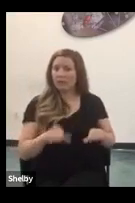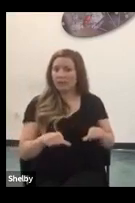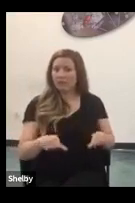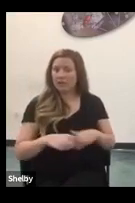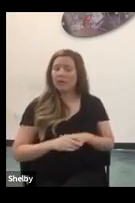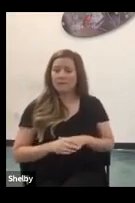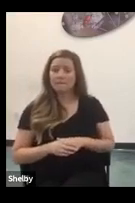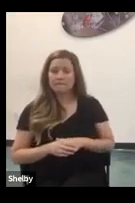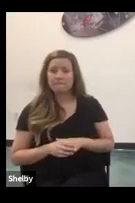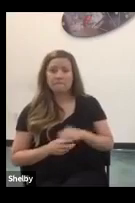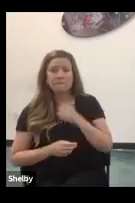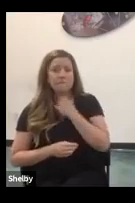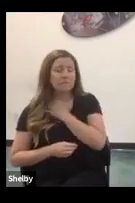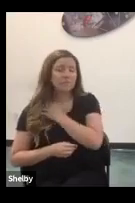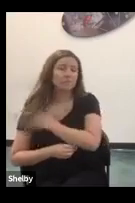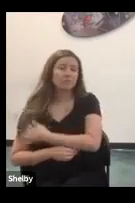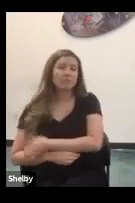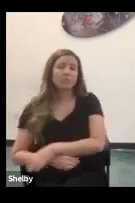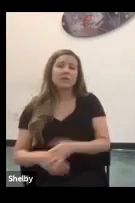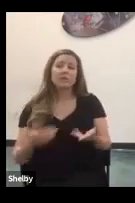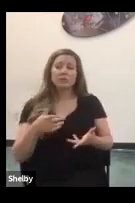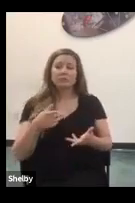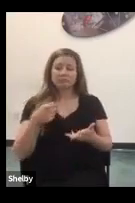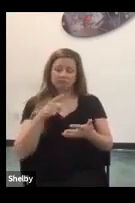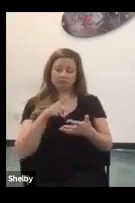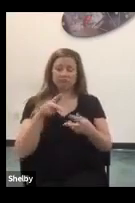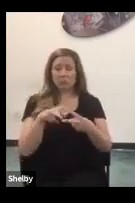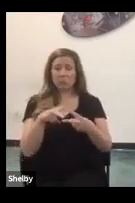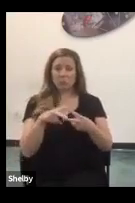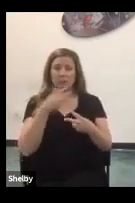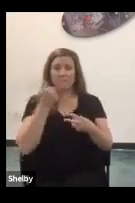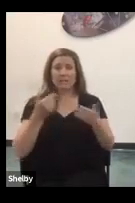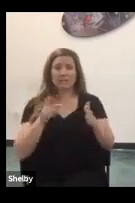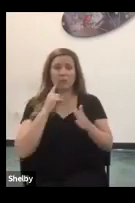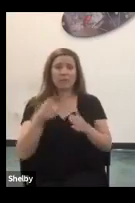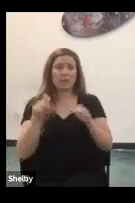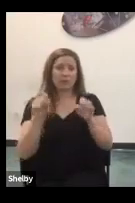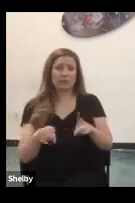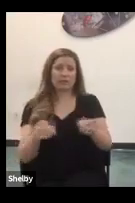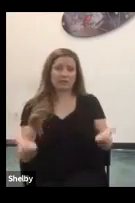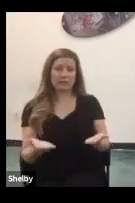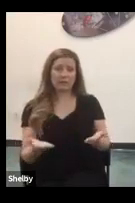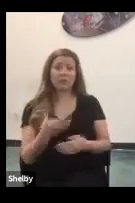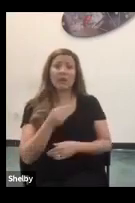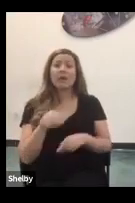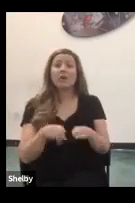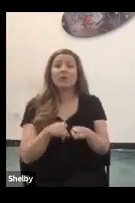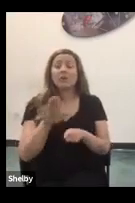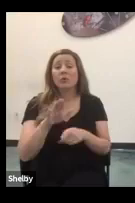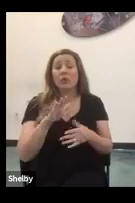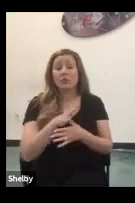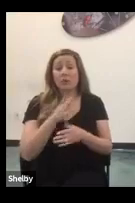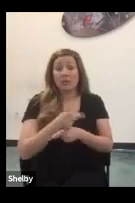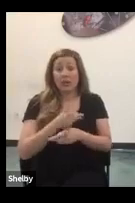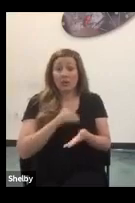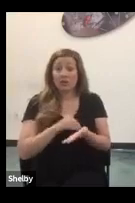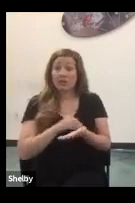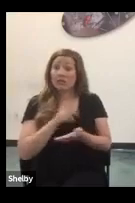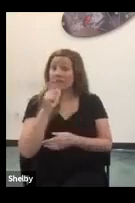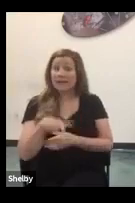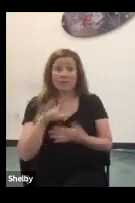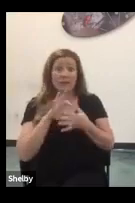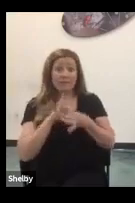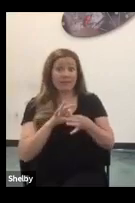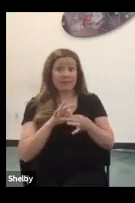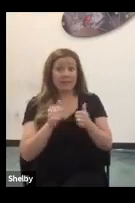those are kind of the best ways to get tested, and that your primary care provider does not have to be affiliated with either of those